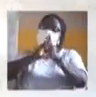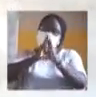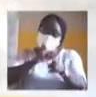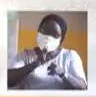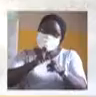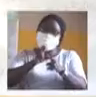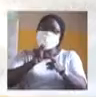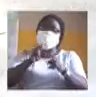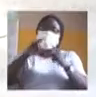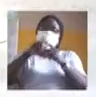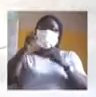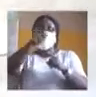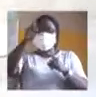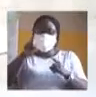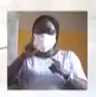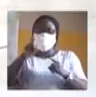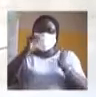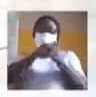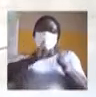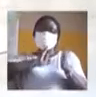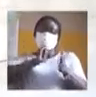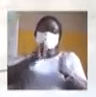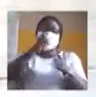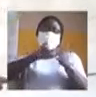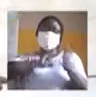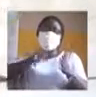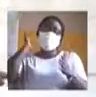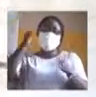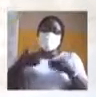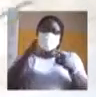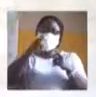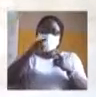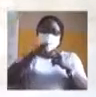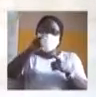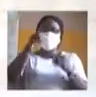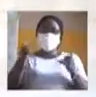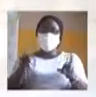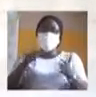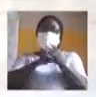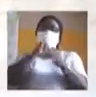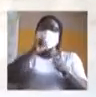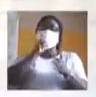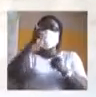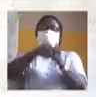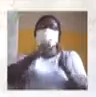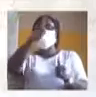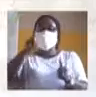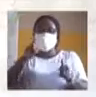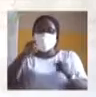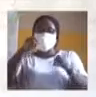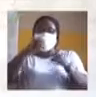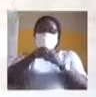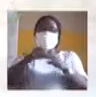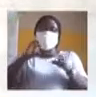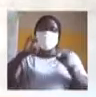give you now. It's not every question in an examination situation that will demand you to write and write and